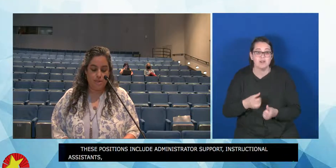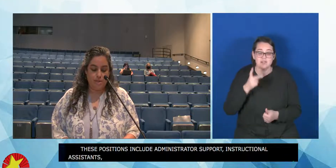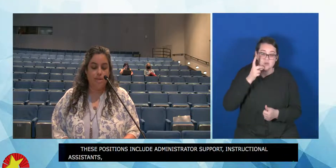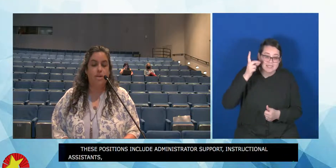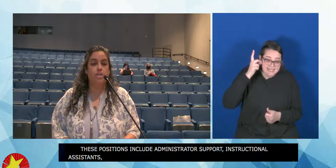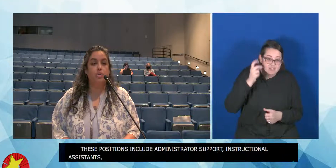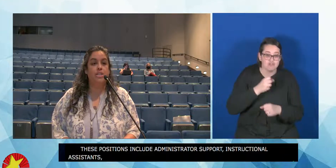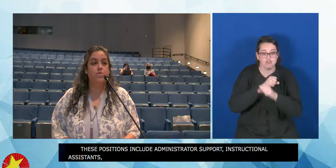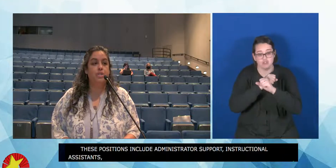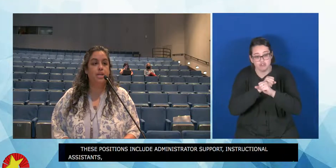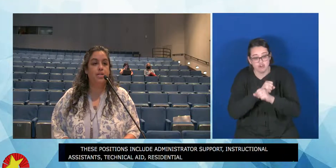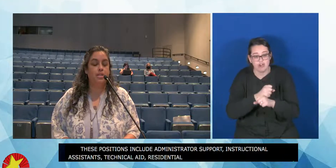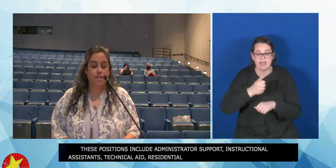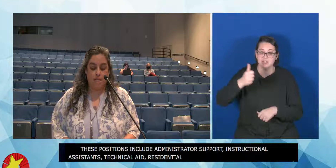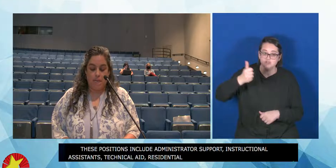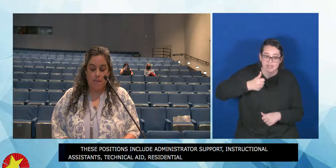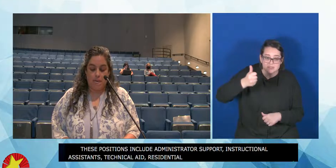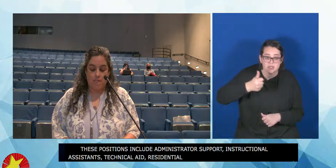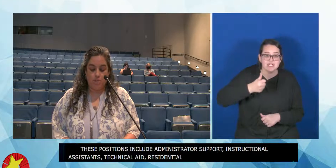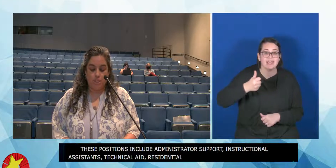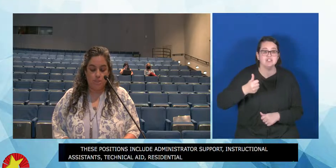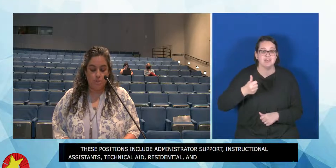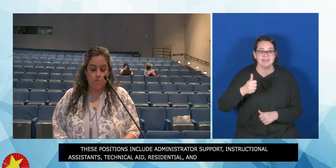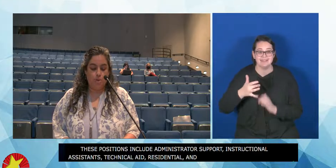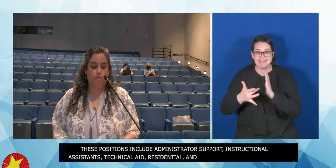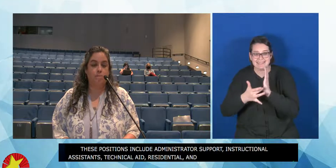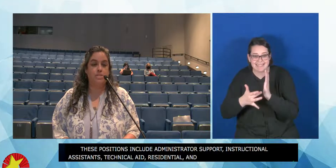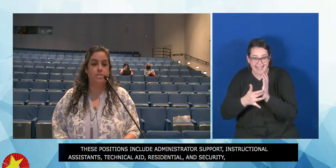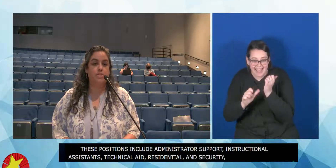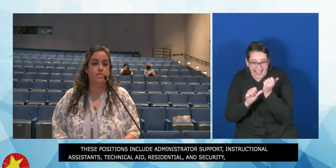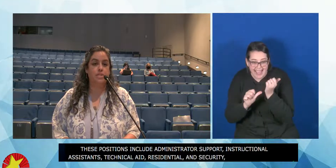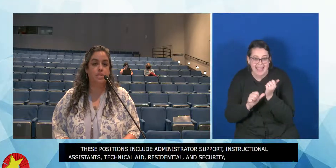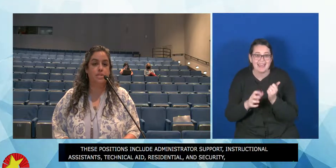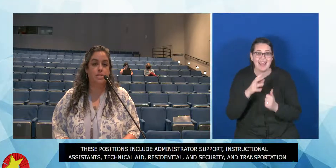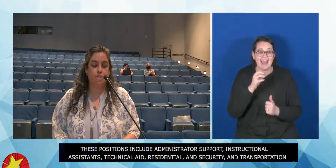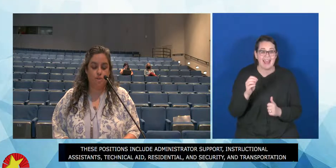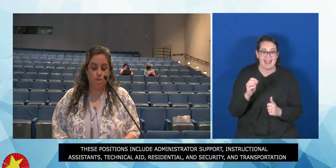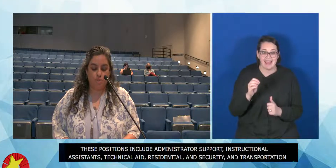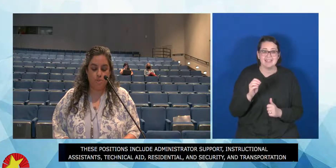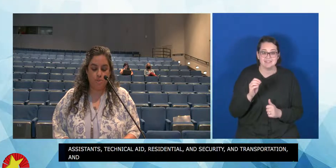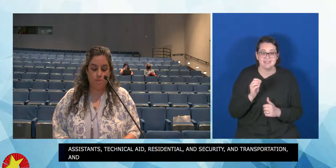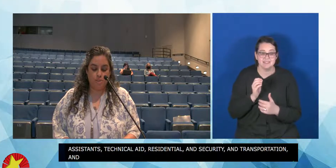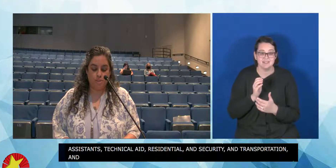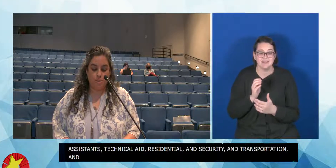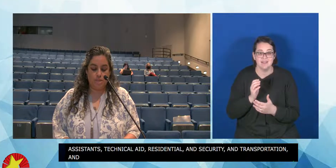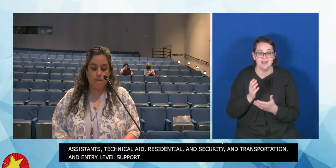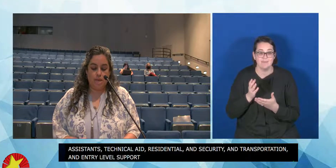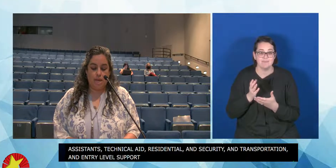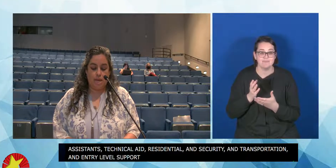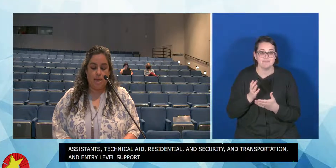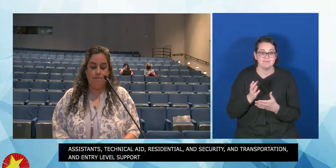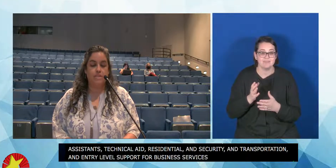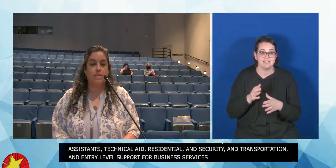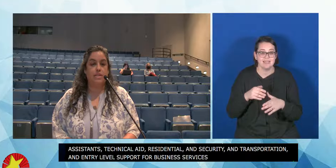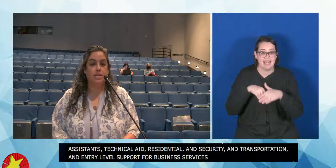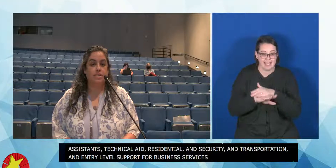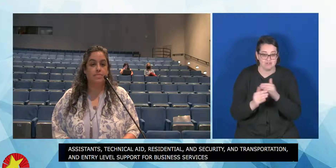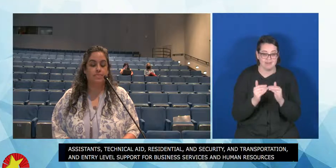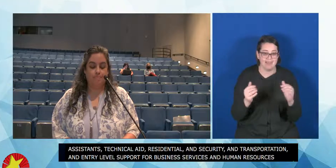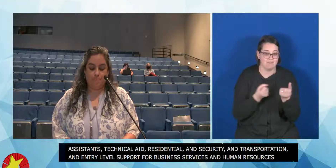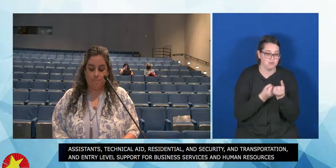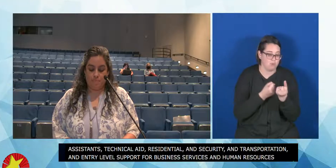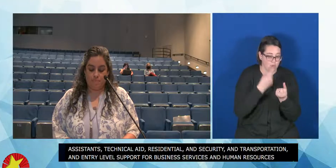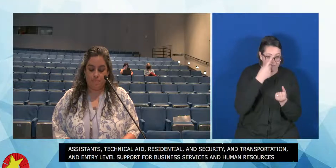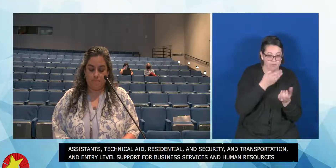security, transportation, and entry-level support for business services, human resources, and facilities.